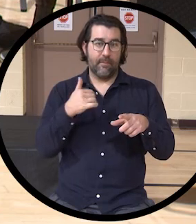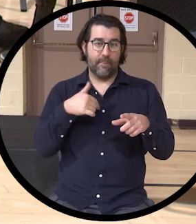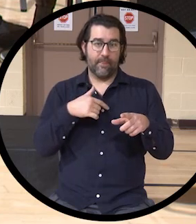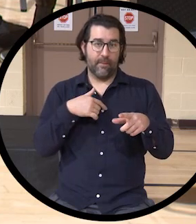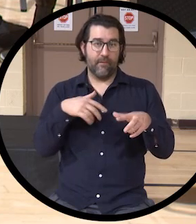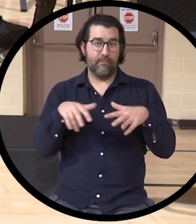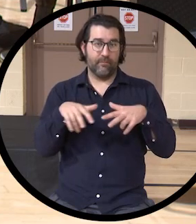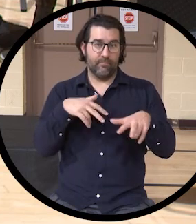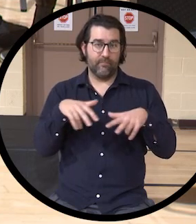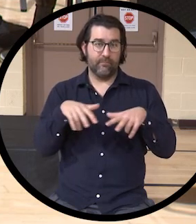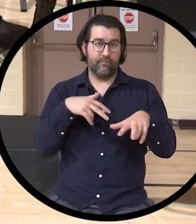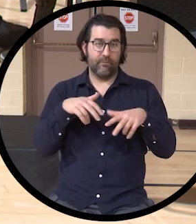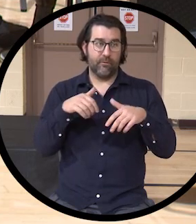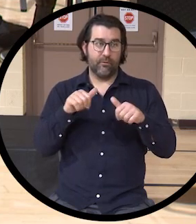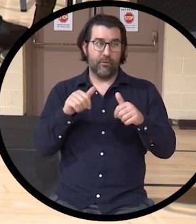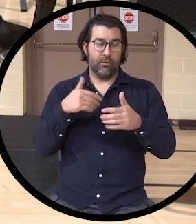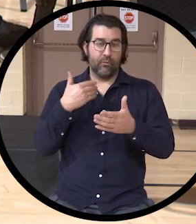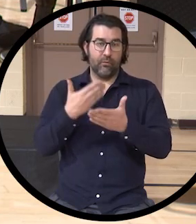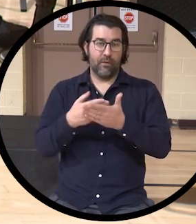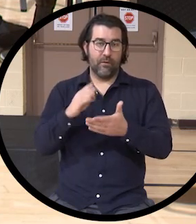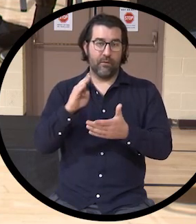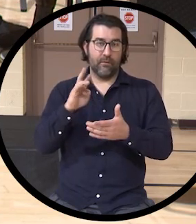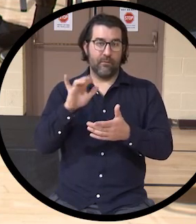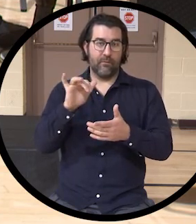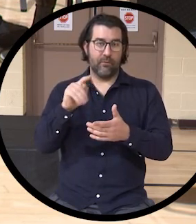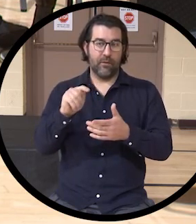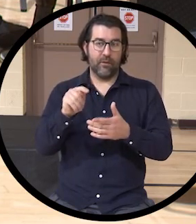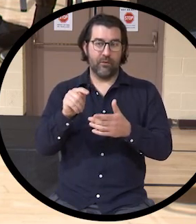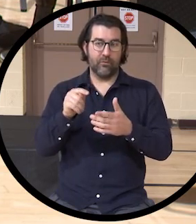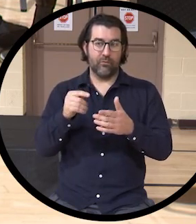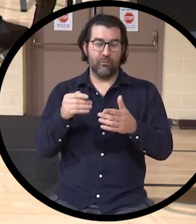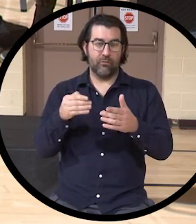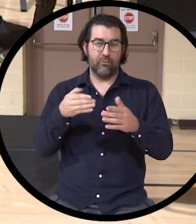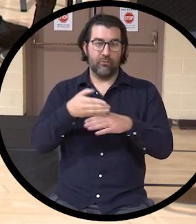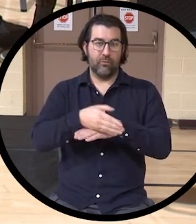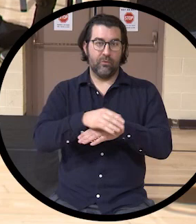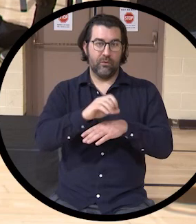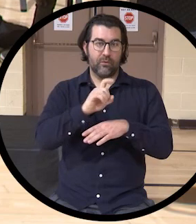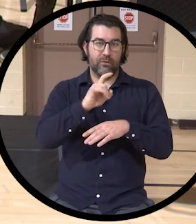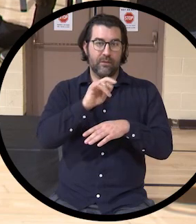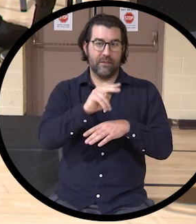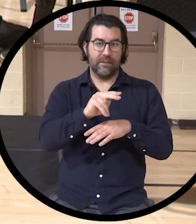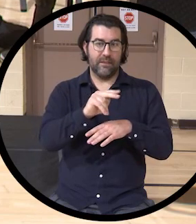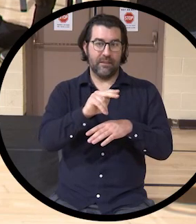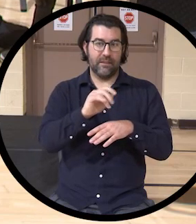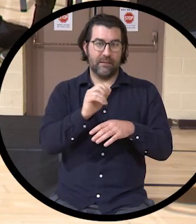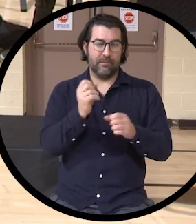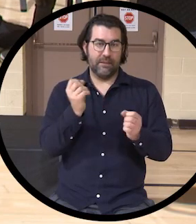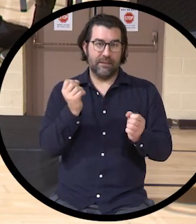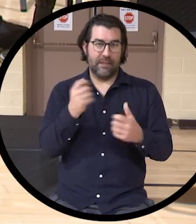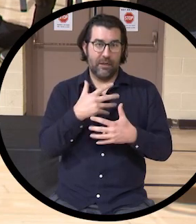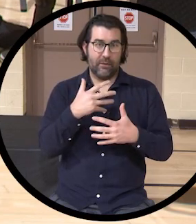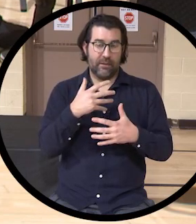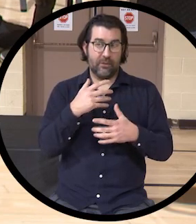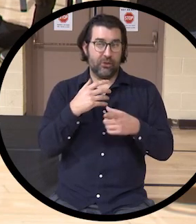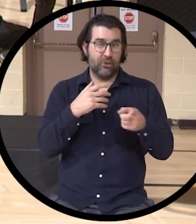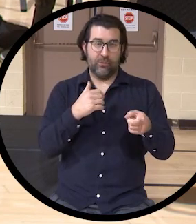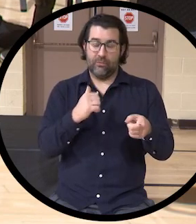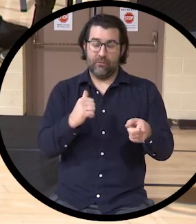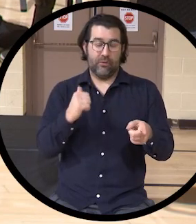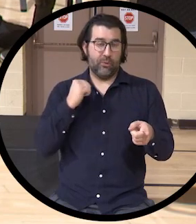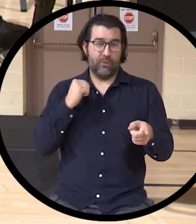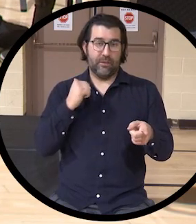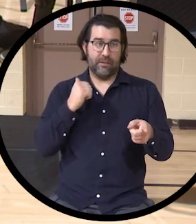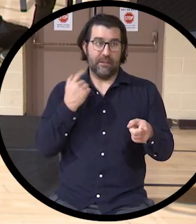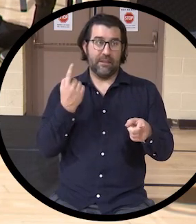on walks trying to get to Bryant Street to cross Stanton, which has been terrifying. And she will not do it